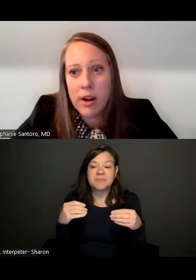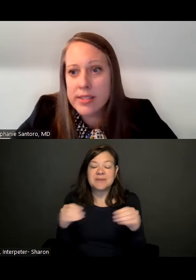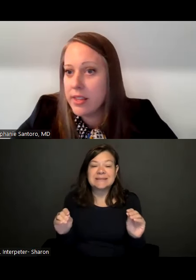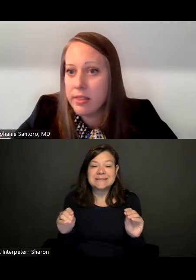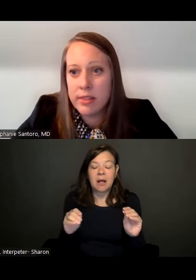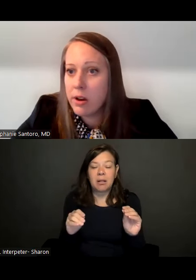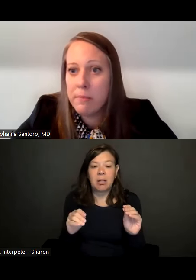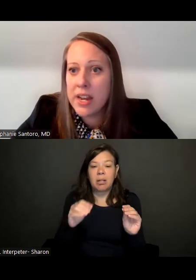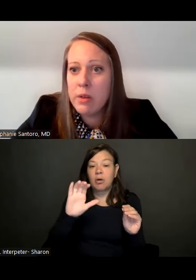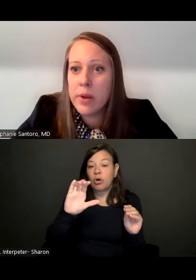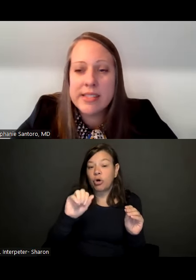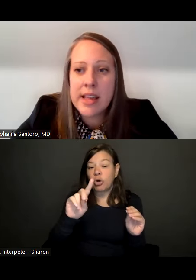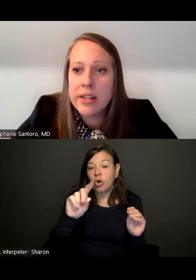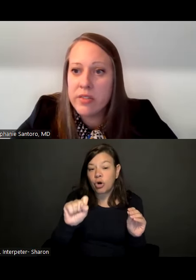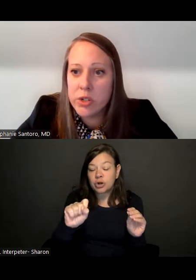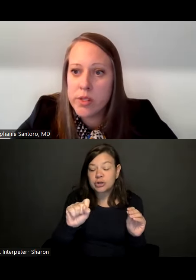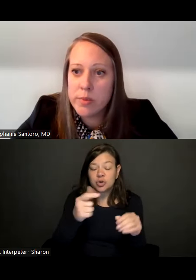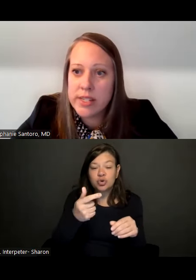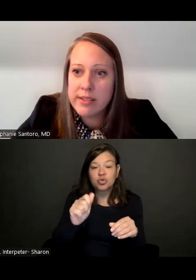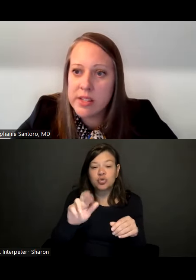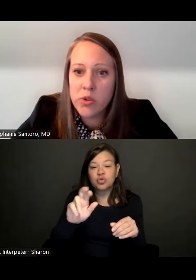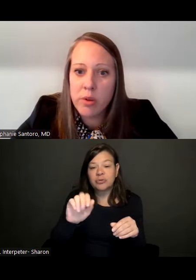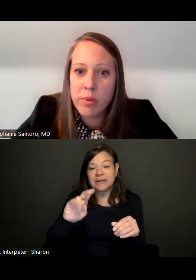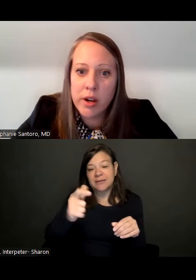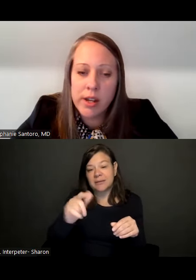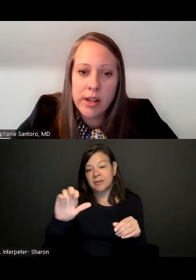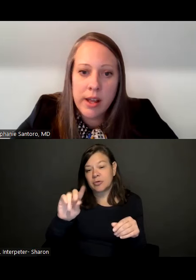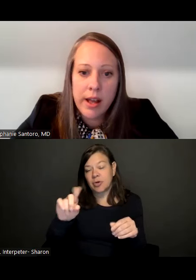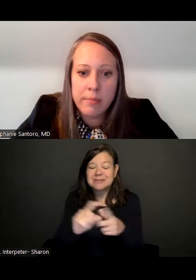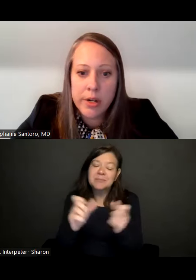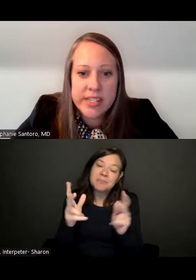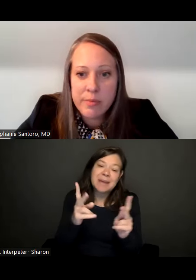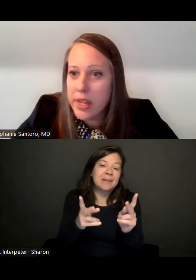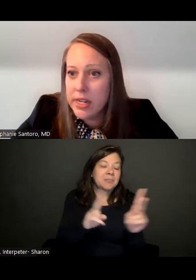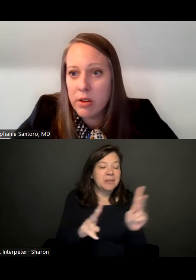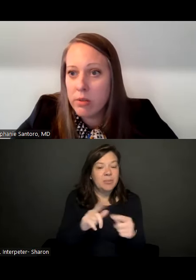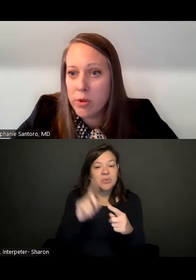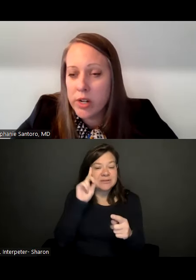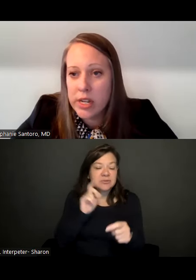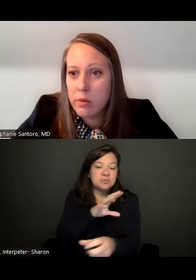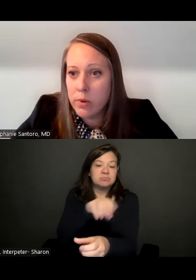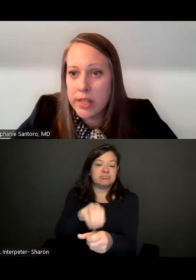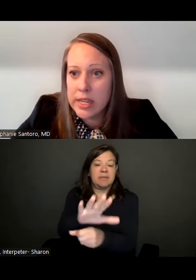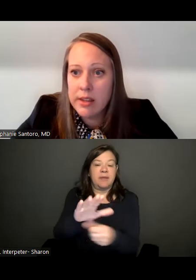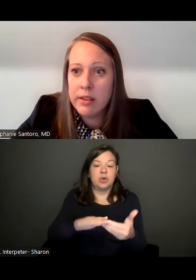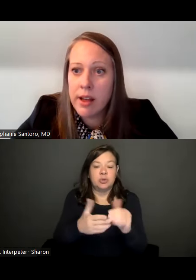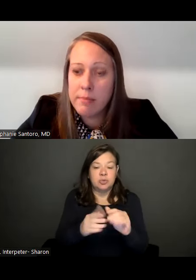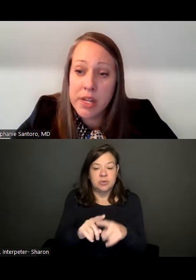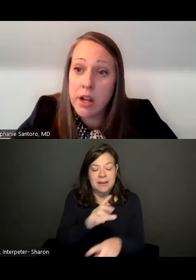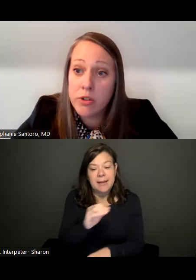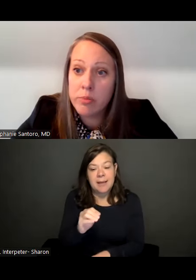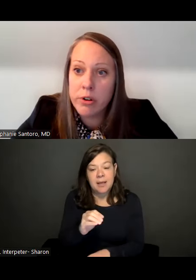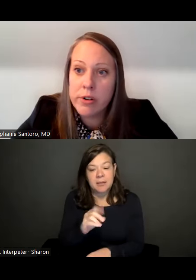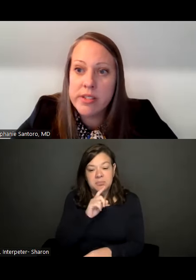greeting cards. Like, there are many ways that individuals with Down syndrome are participating in their community and really